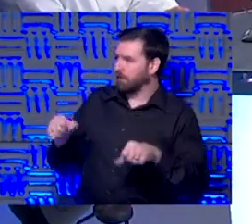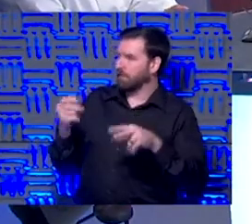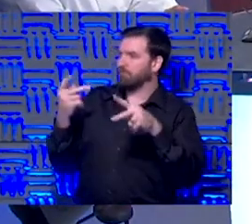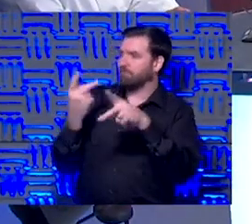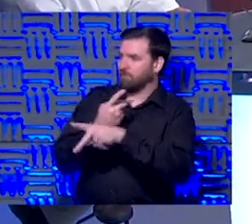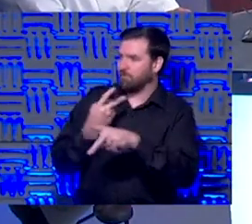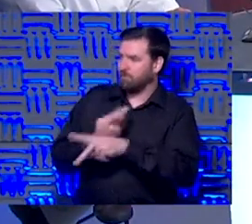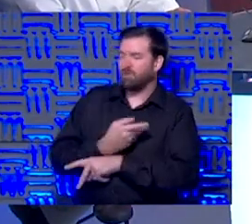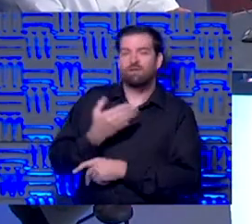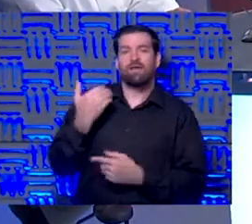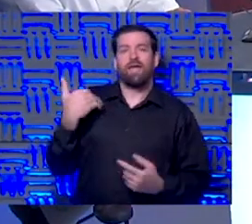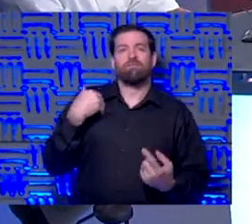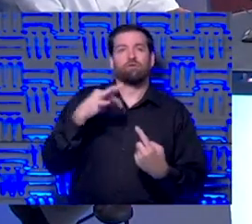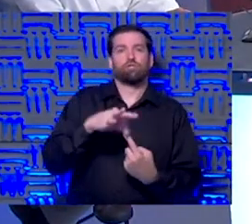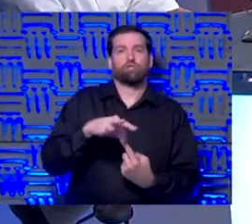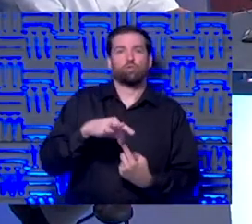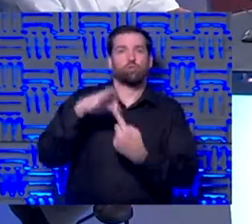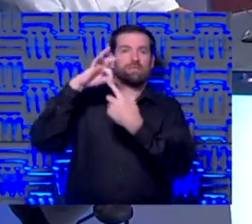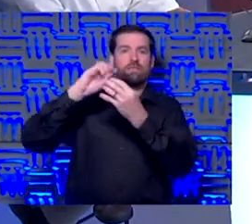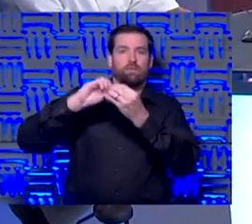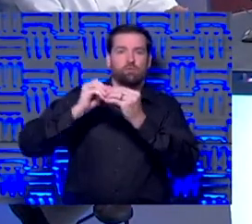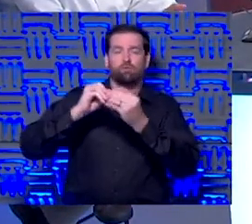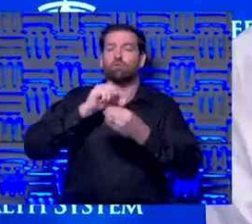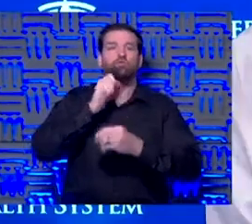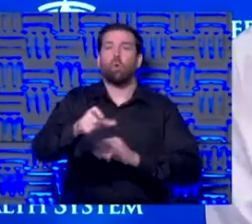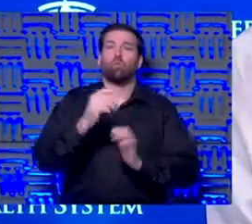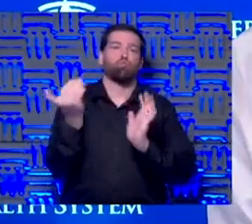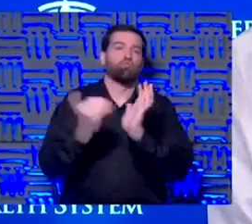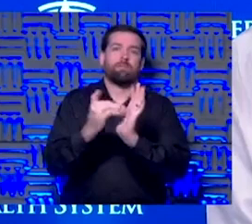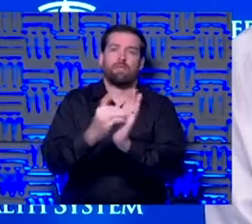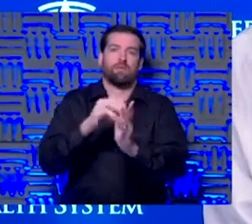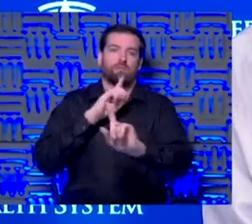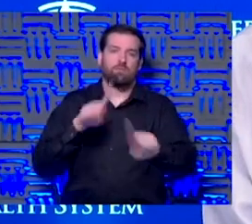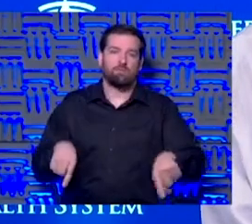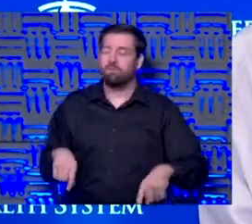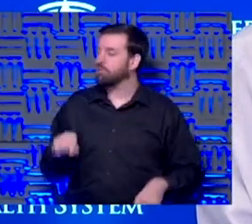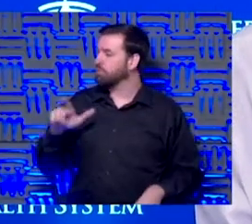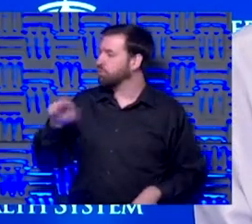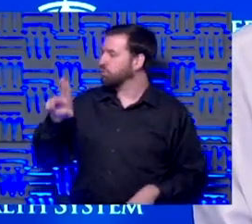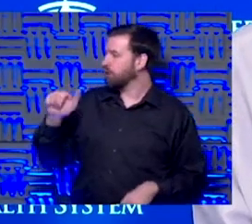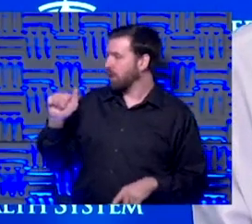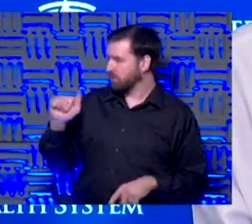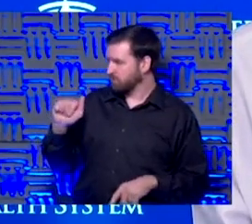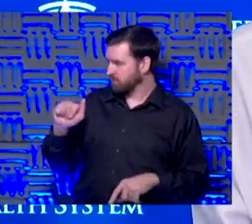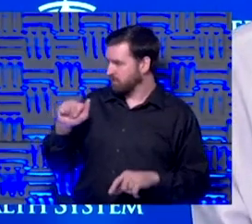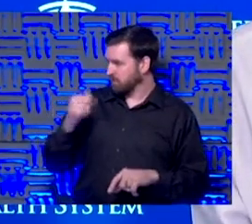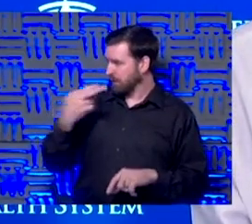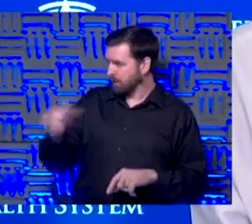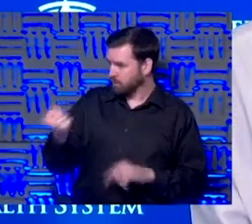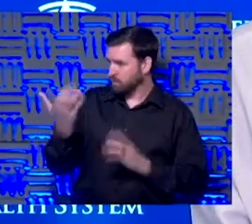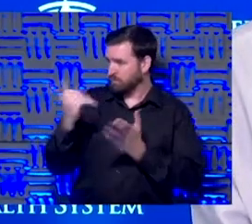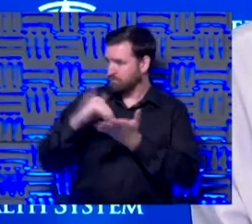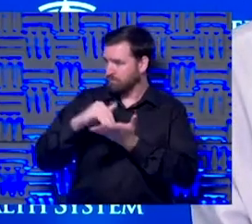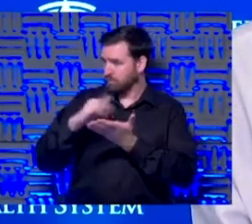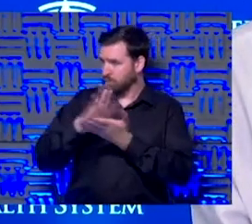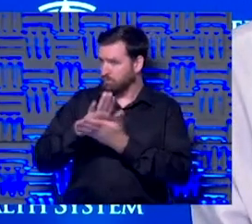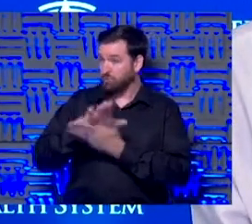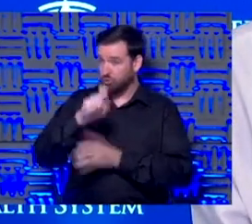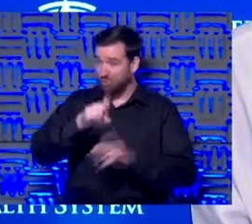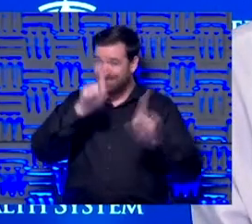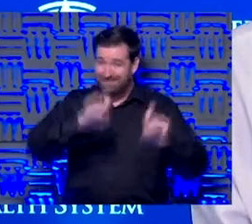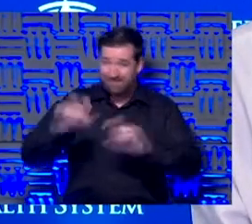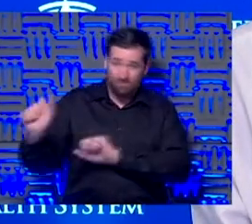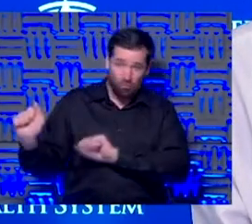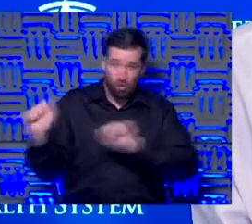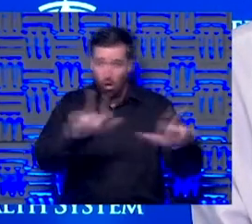we know the unique identifiers, and so we don't report repeated testing. Lola wants to know, should high schools and middle schools test all students